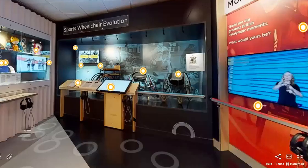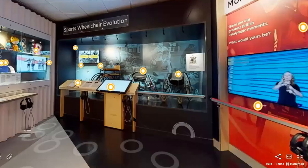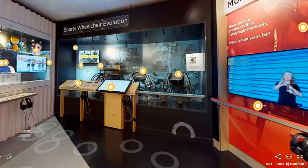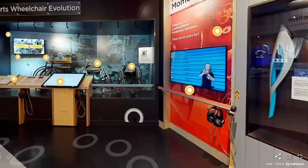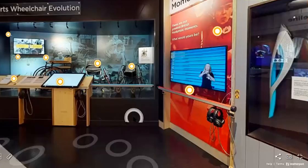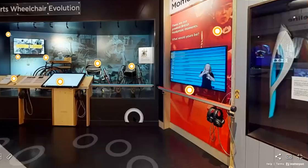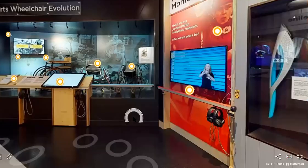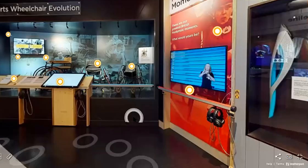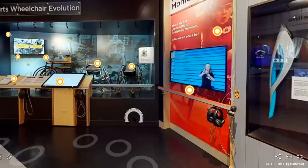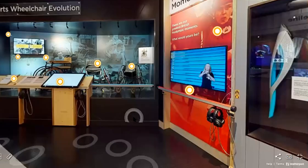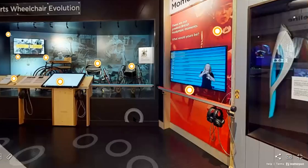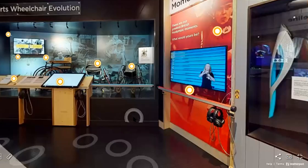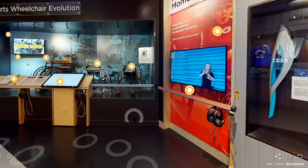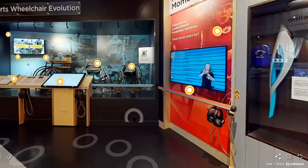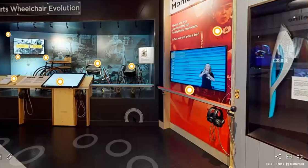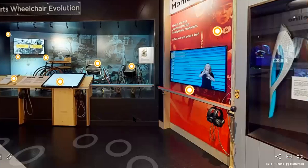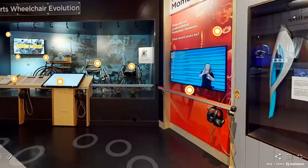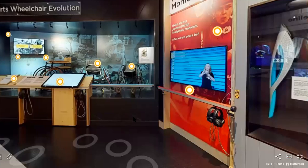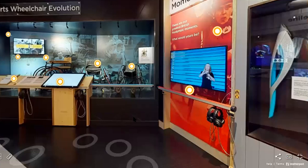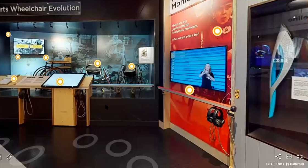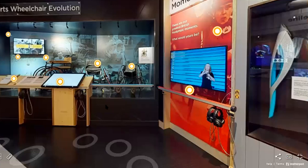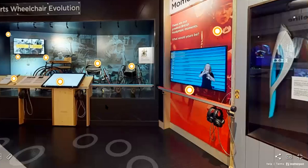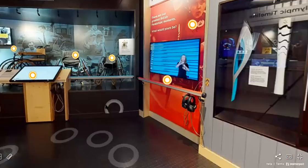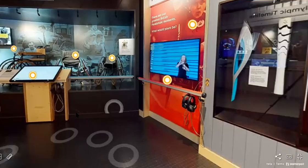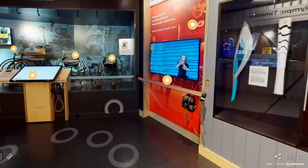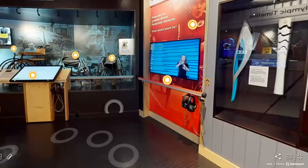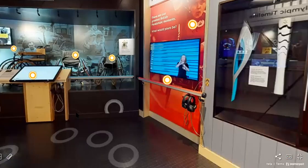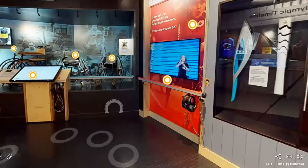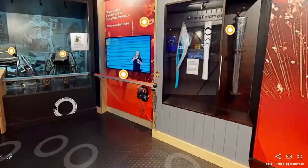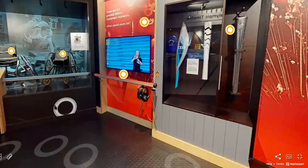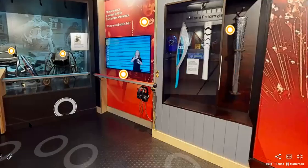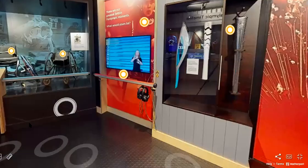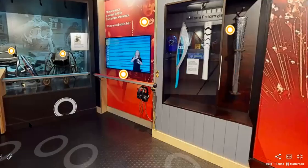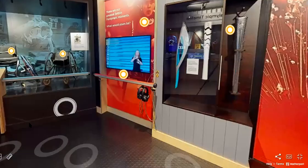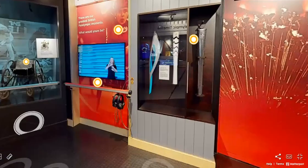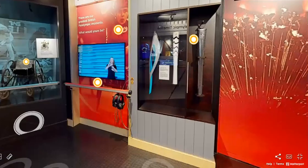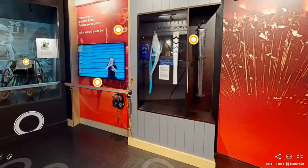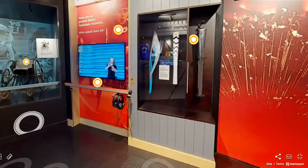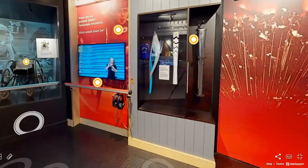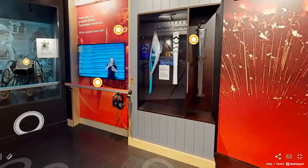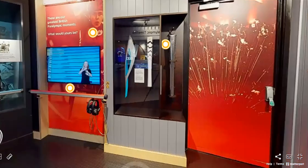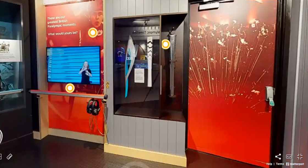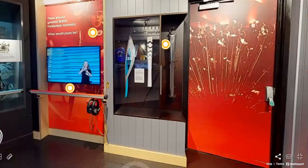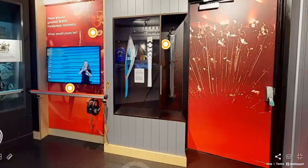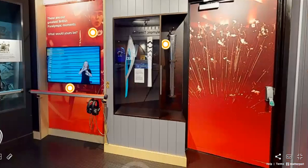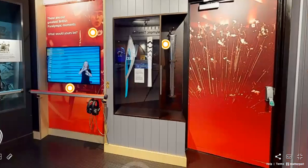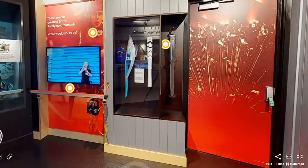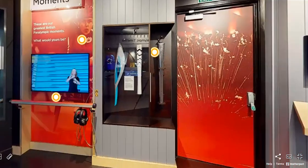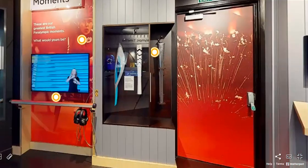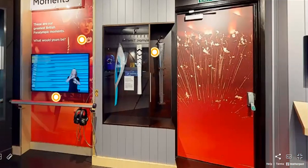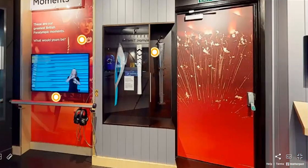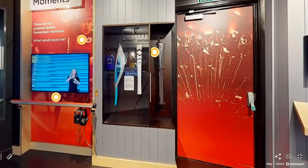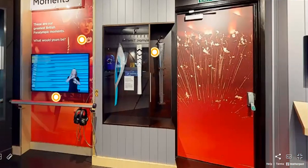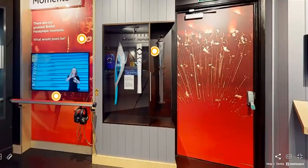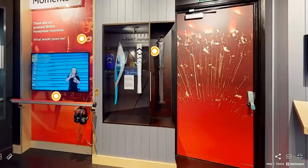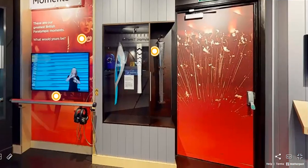evolution of sports wheelchairs and Paralympic moments. And then in this case here, we